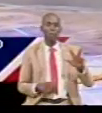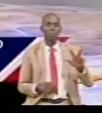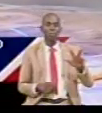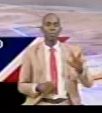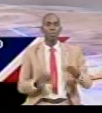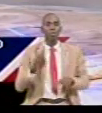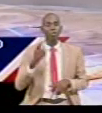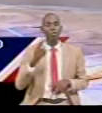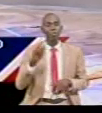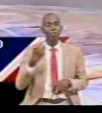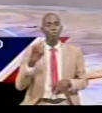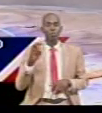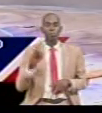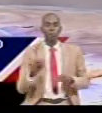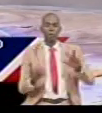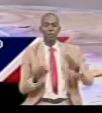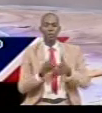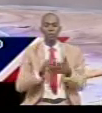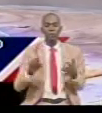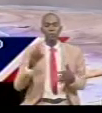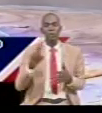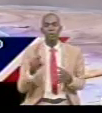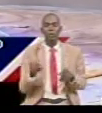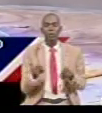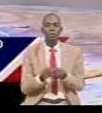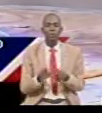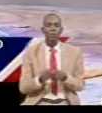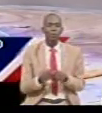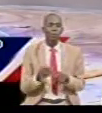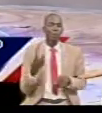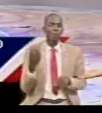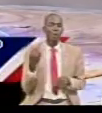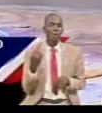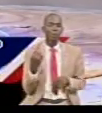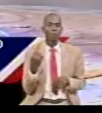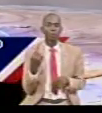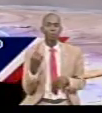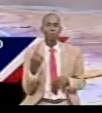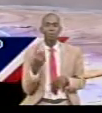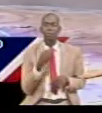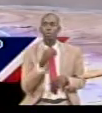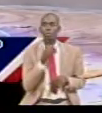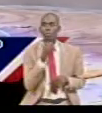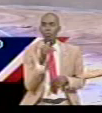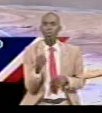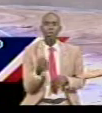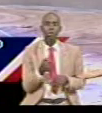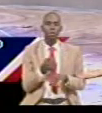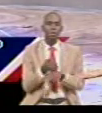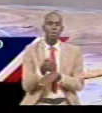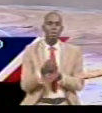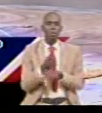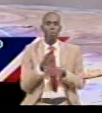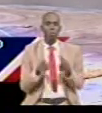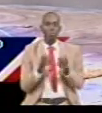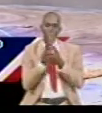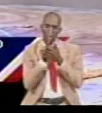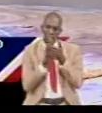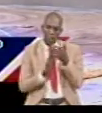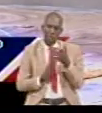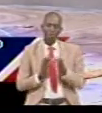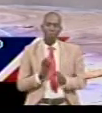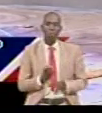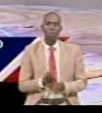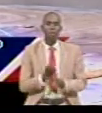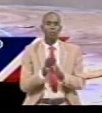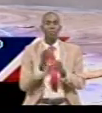so must their wives be grave, not slanderous, but sober, faithful